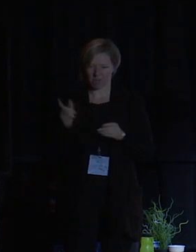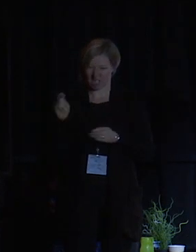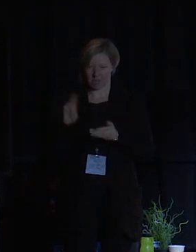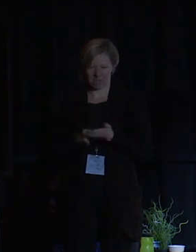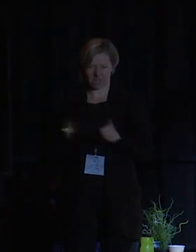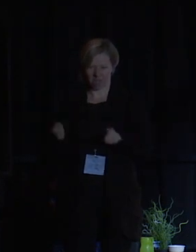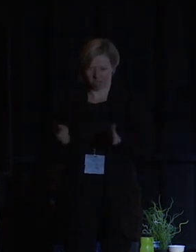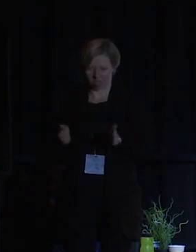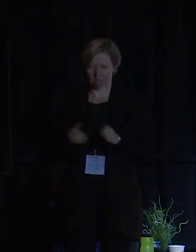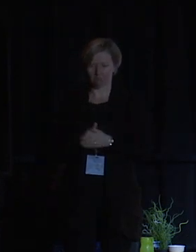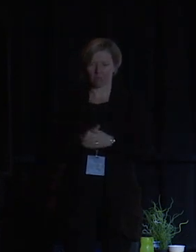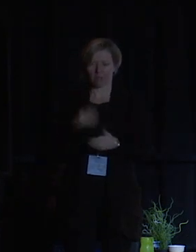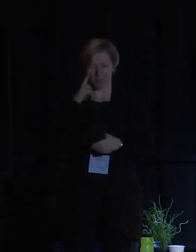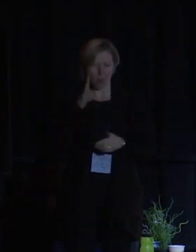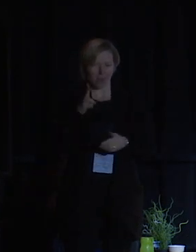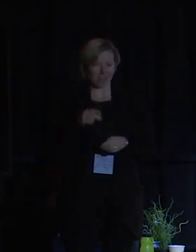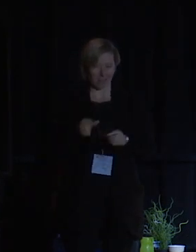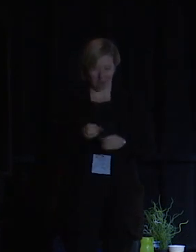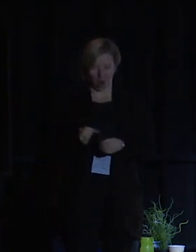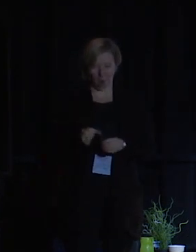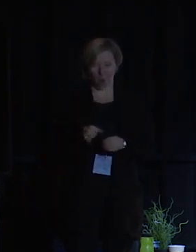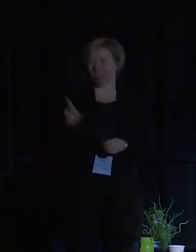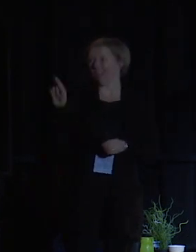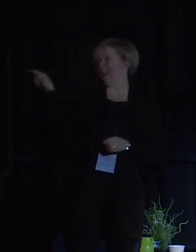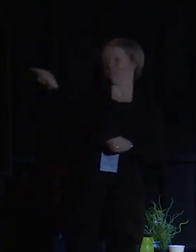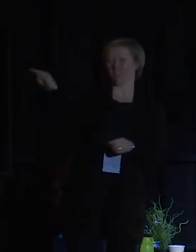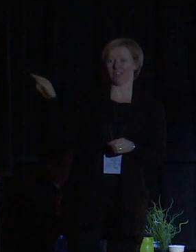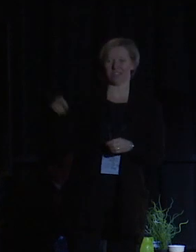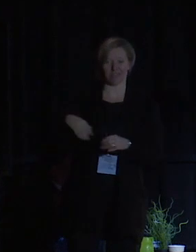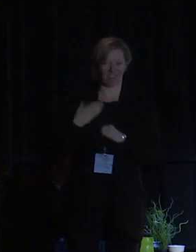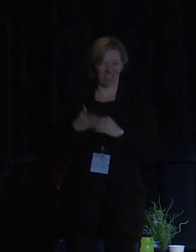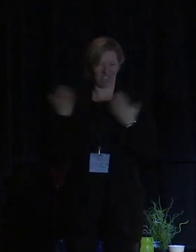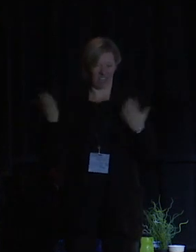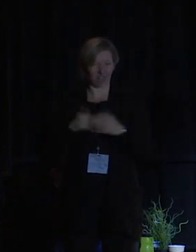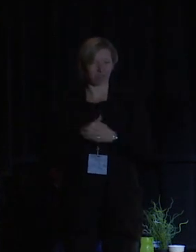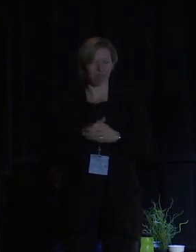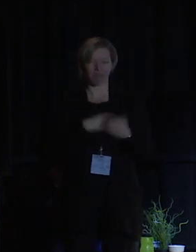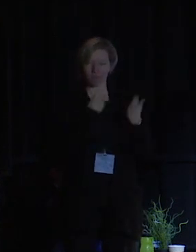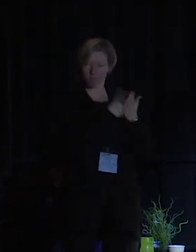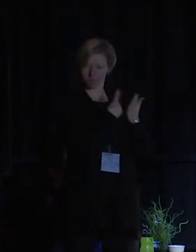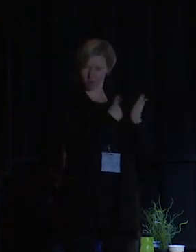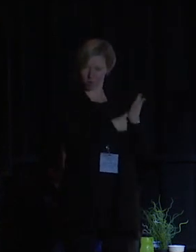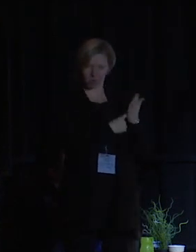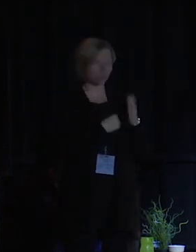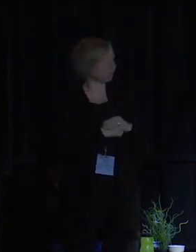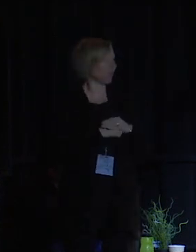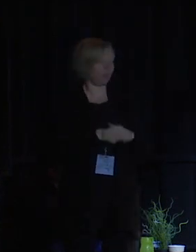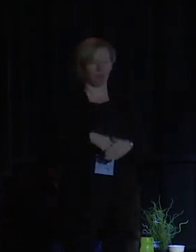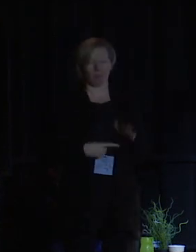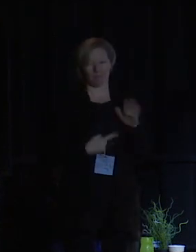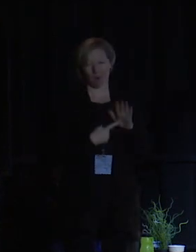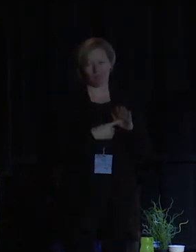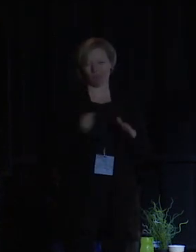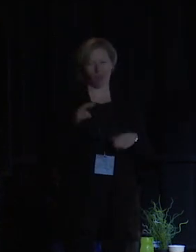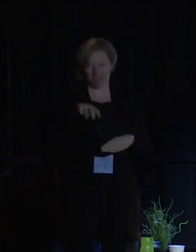Ultimately, if you want to come and see one of the holes, we've got it in the marketplace at the end of the day. And this is the rules. One of the basic ones is don't